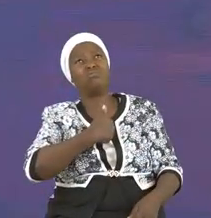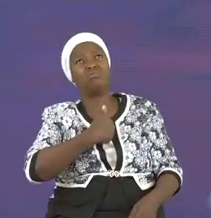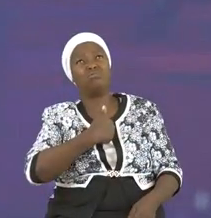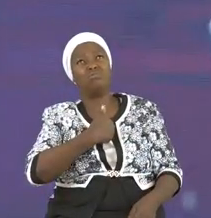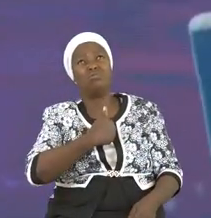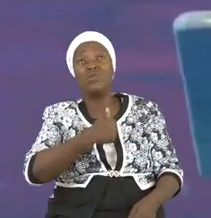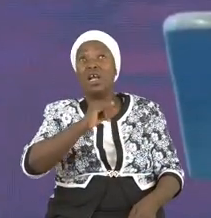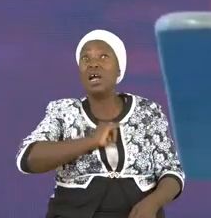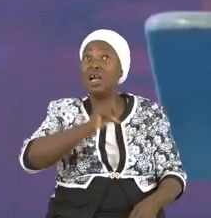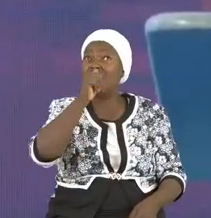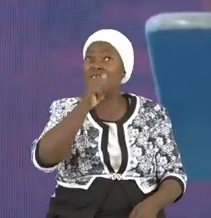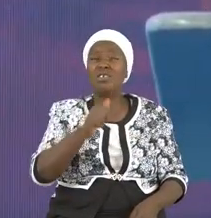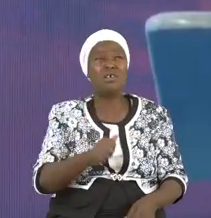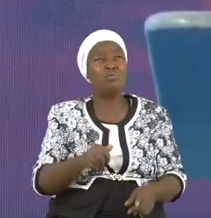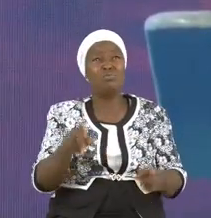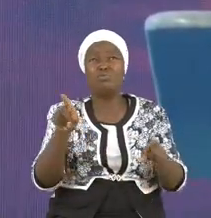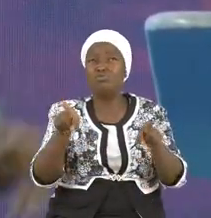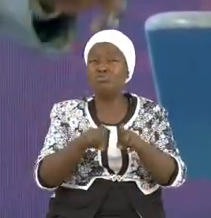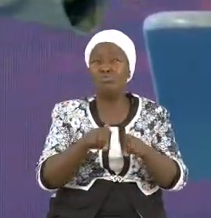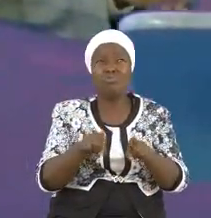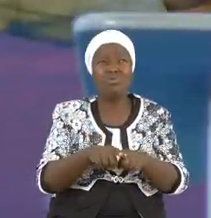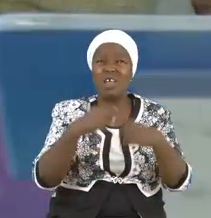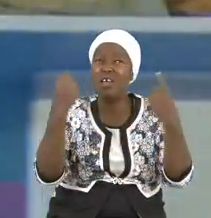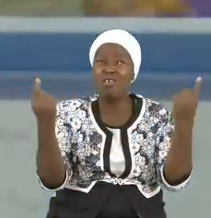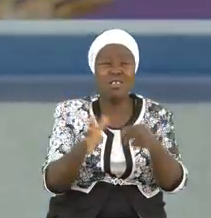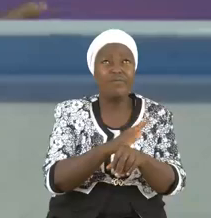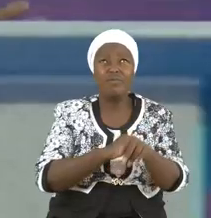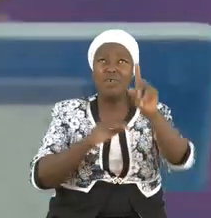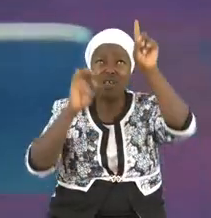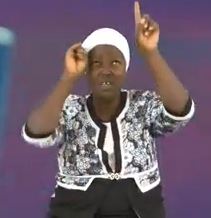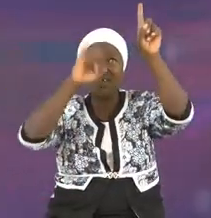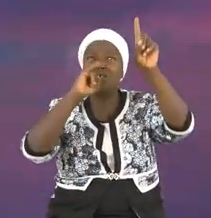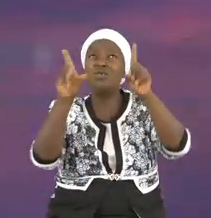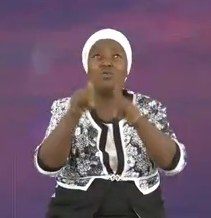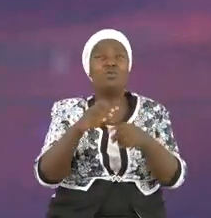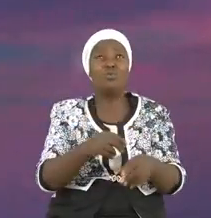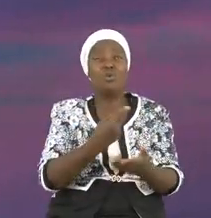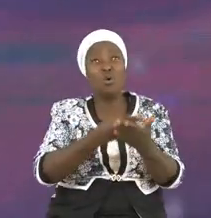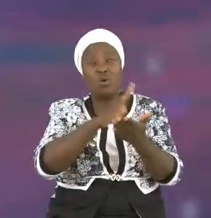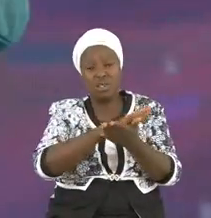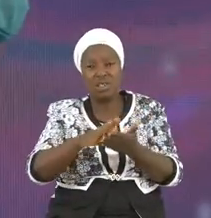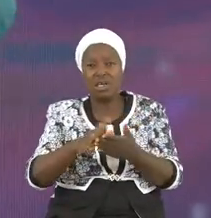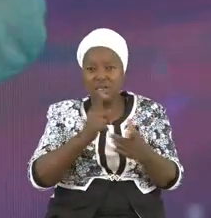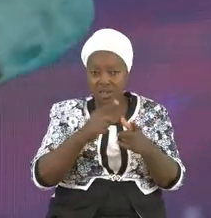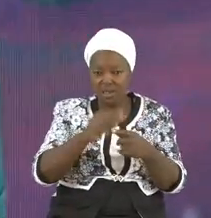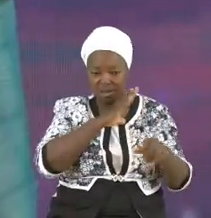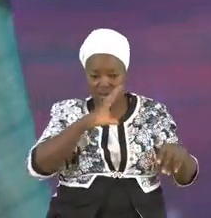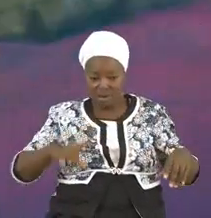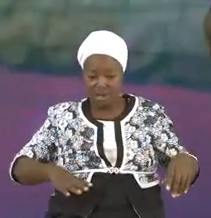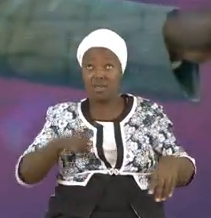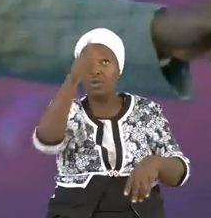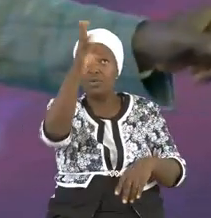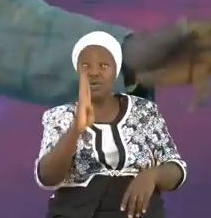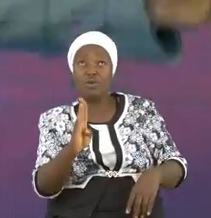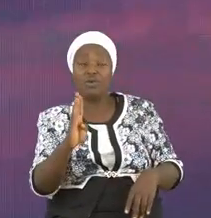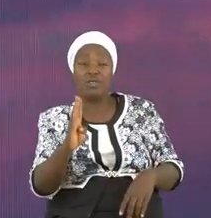too sinful. He is too holy. And then Christ, God, Christ,